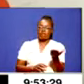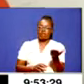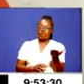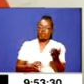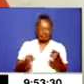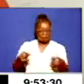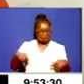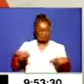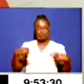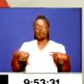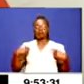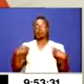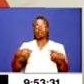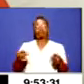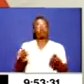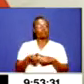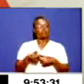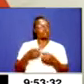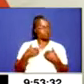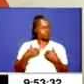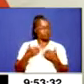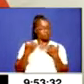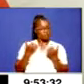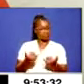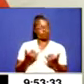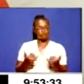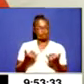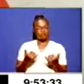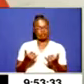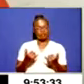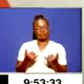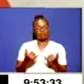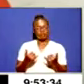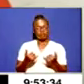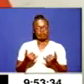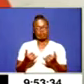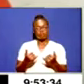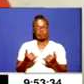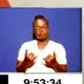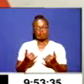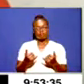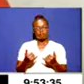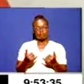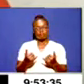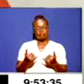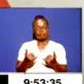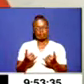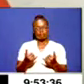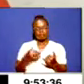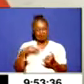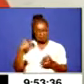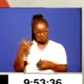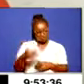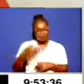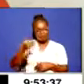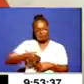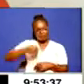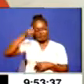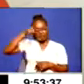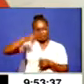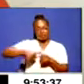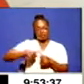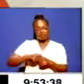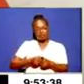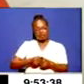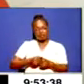that I still hold on to it up to now. It was a very good and something that I'll always remember in